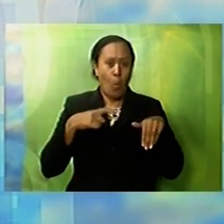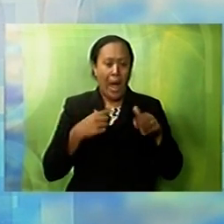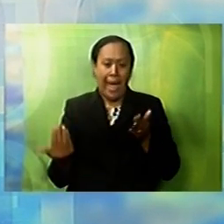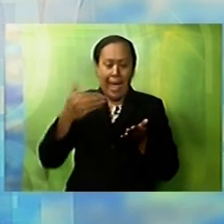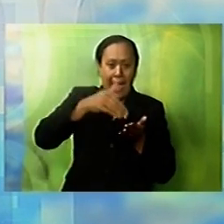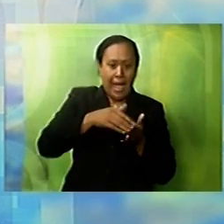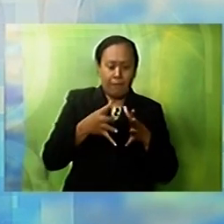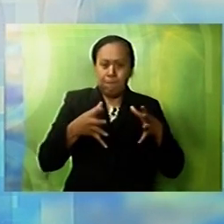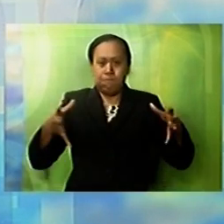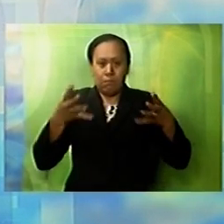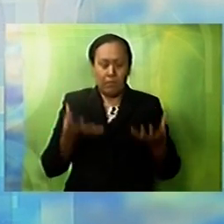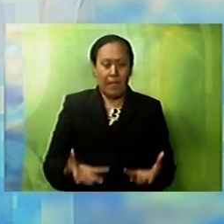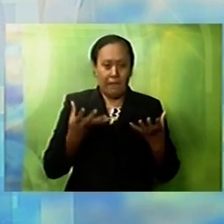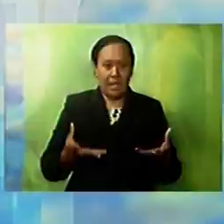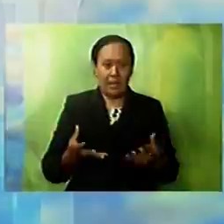shortening lifespans.